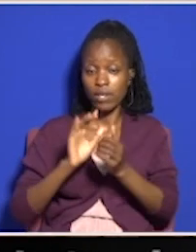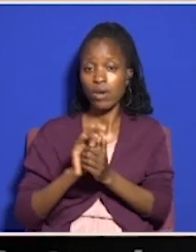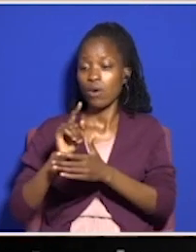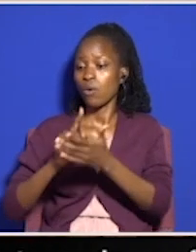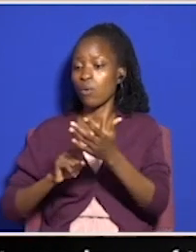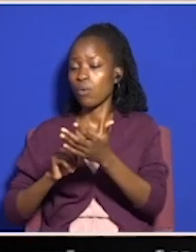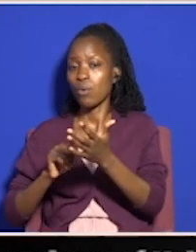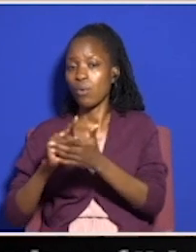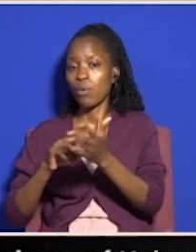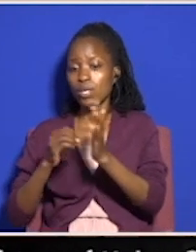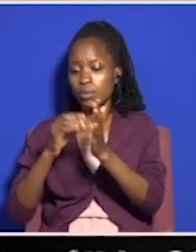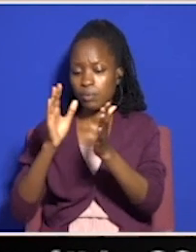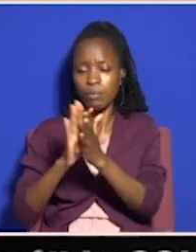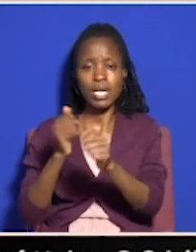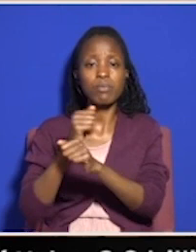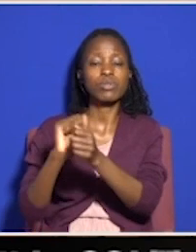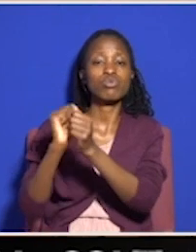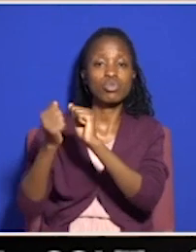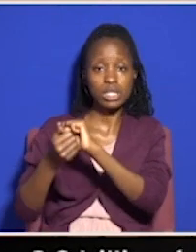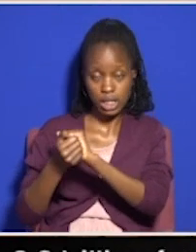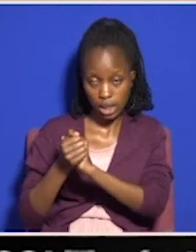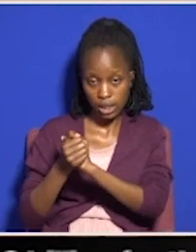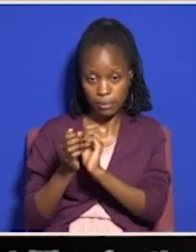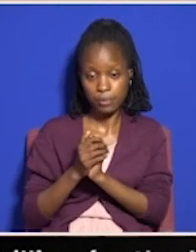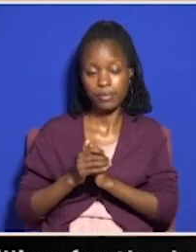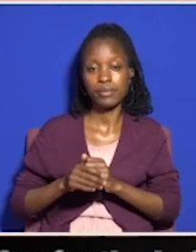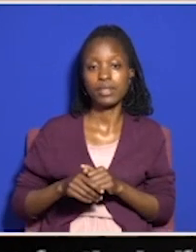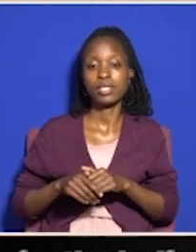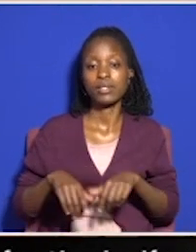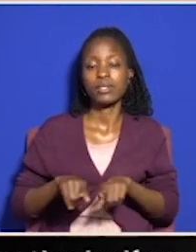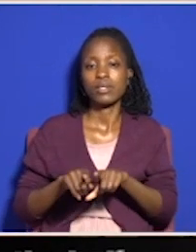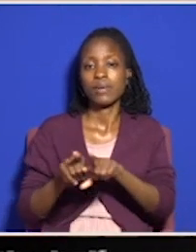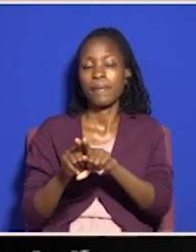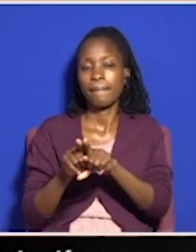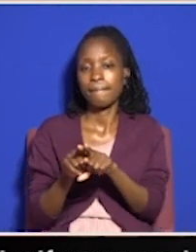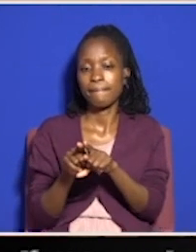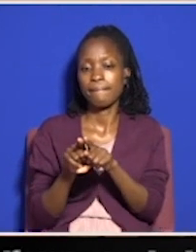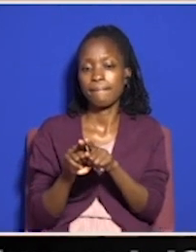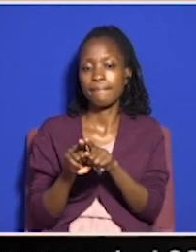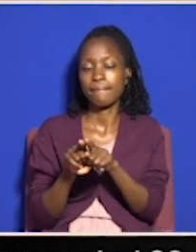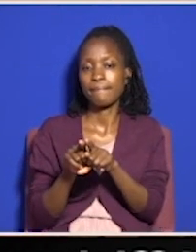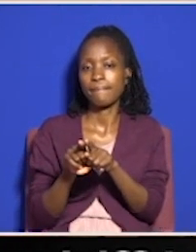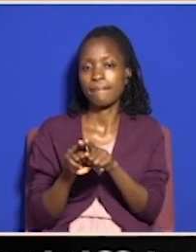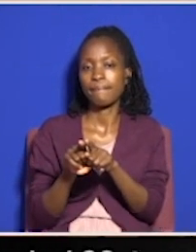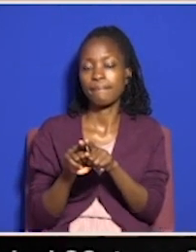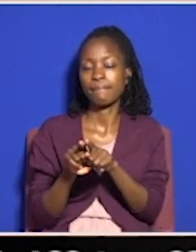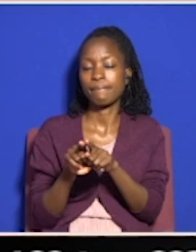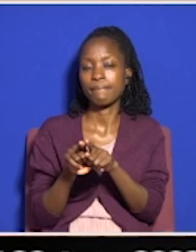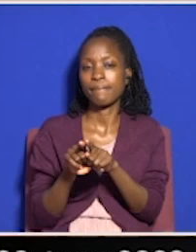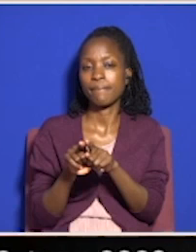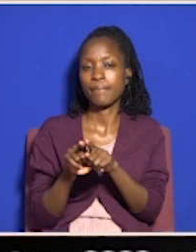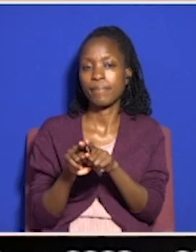cannot be amended, it cannot be edited. The nodes that participating within the blockchain